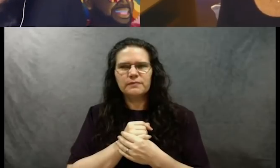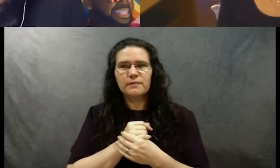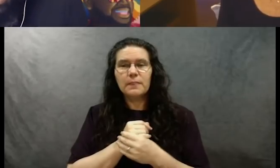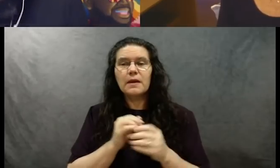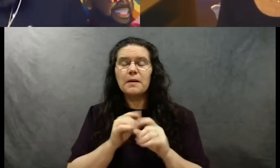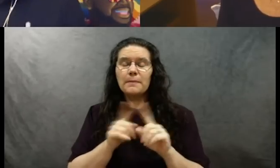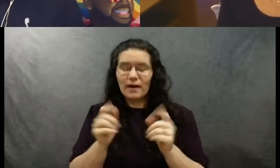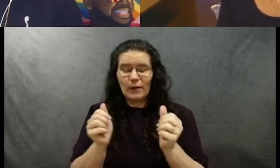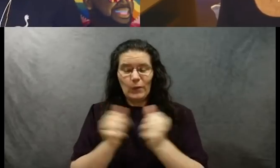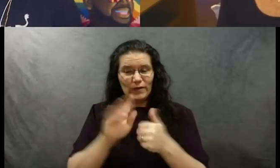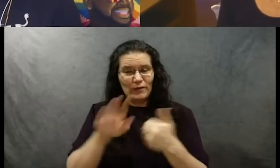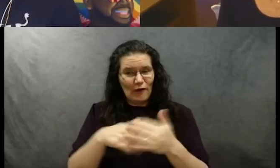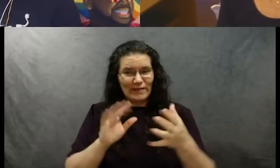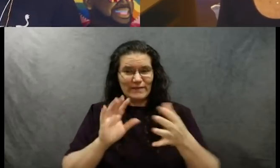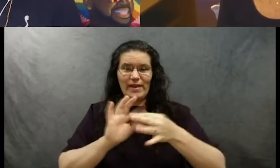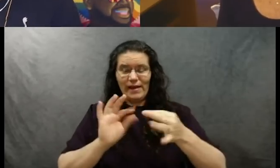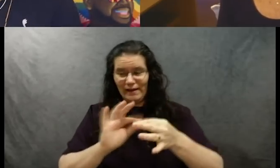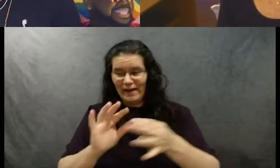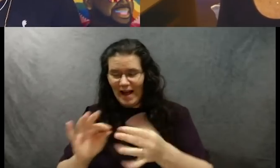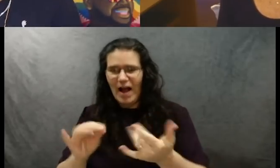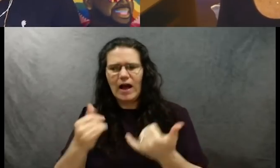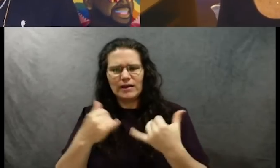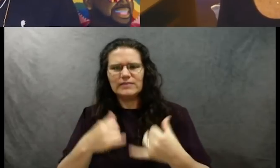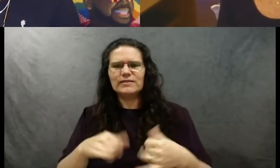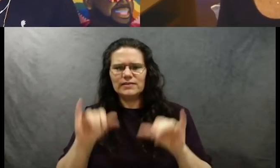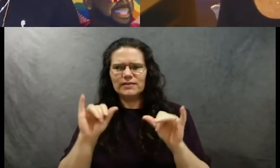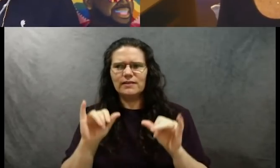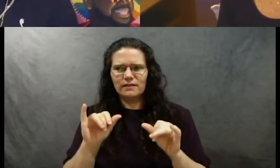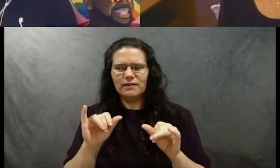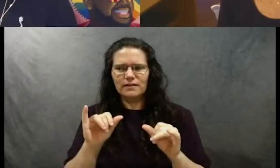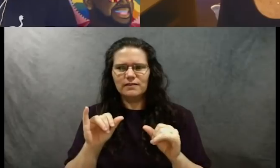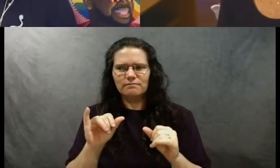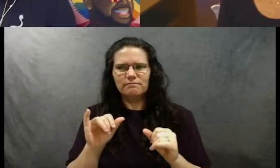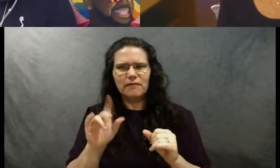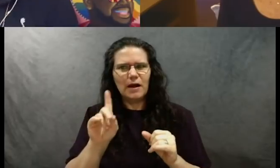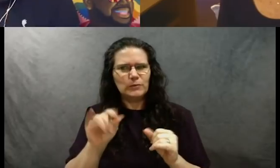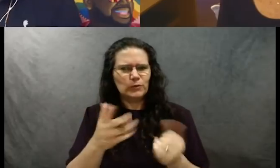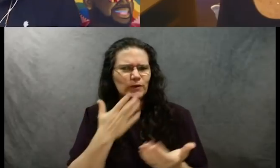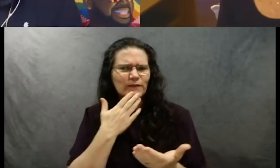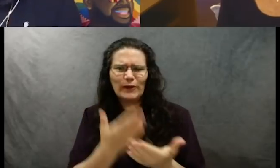having said all of that, I am still doing very well.